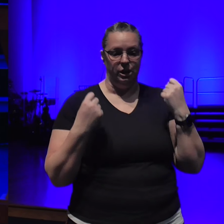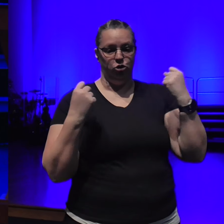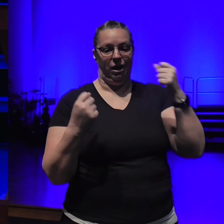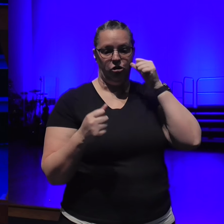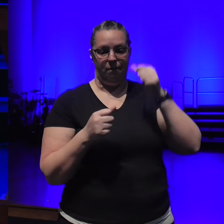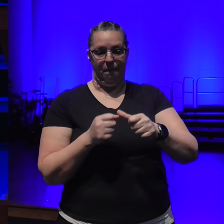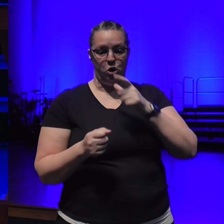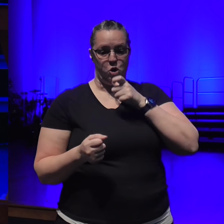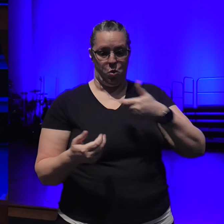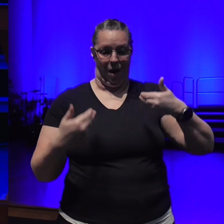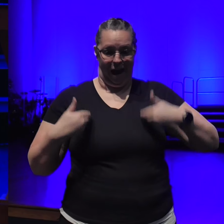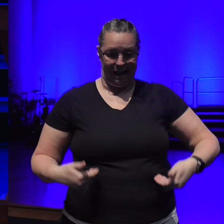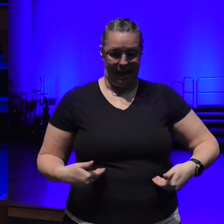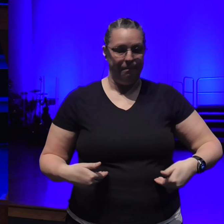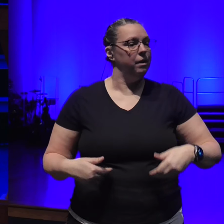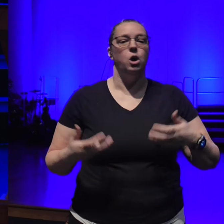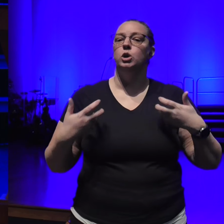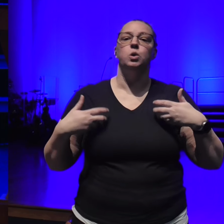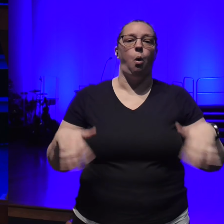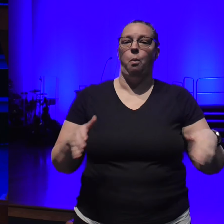am, I don't want to be true to him either.